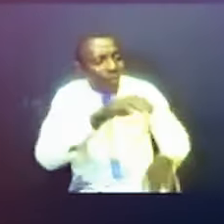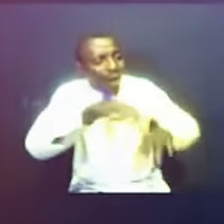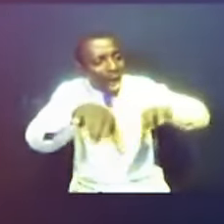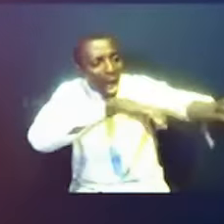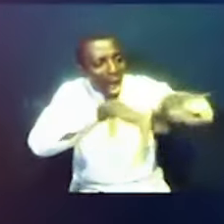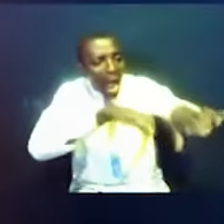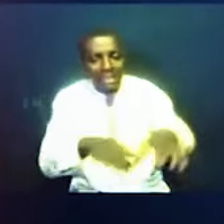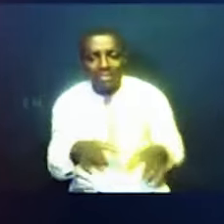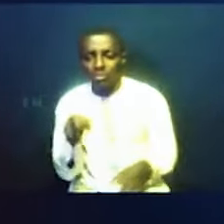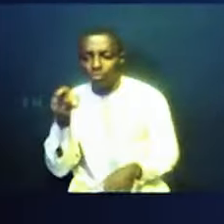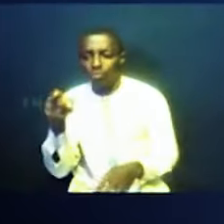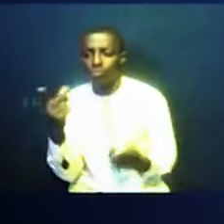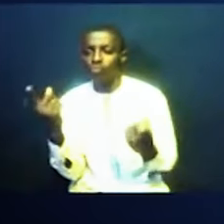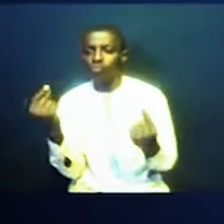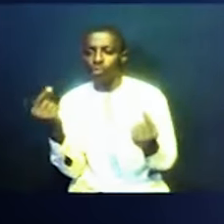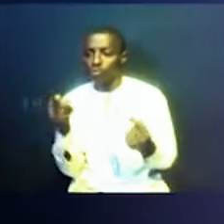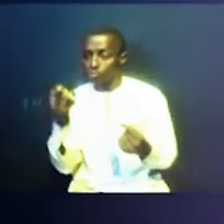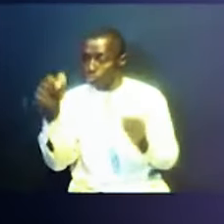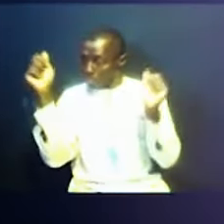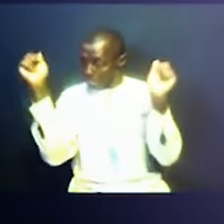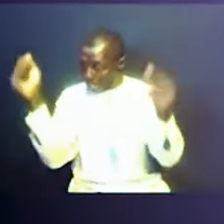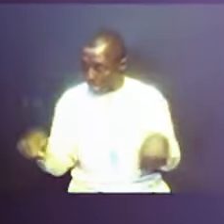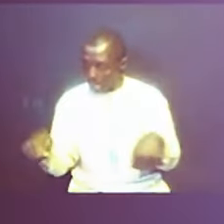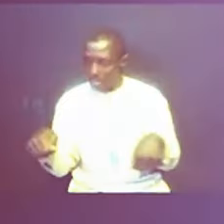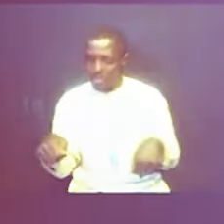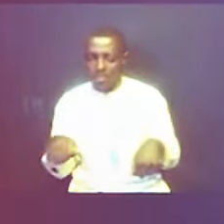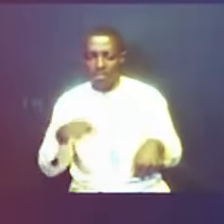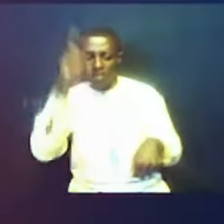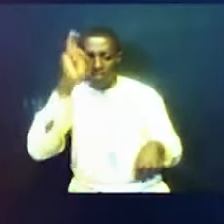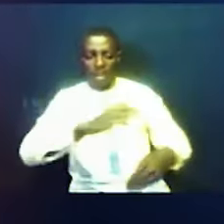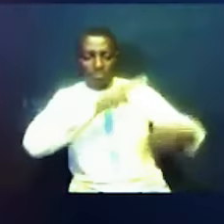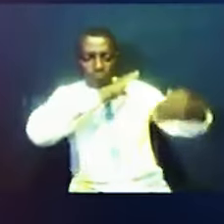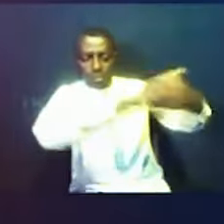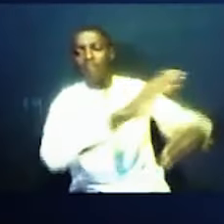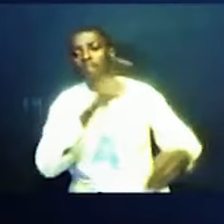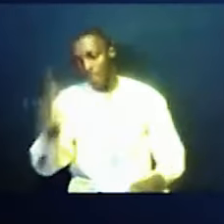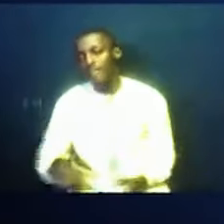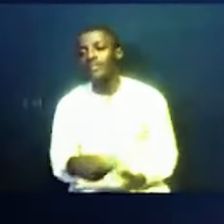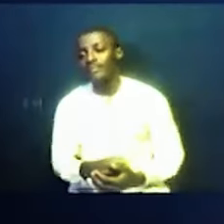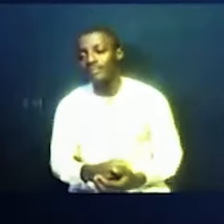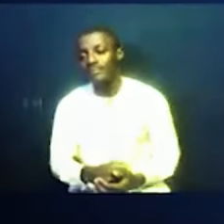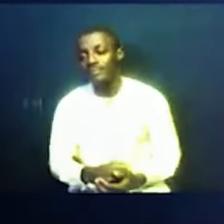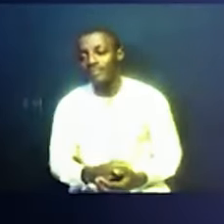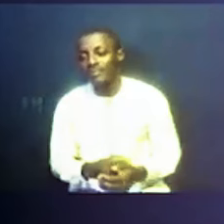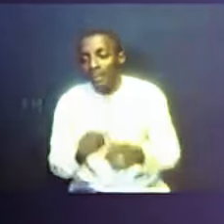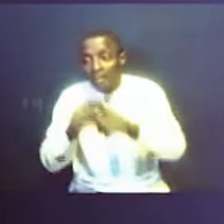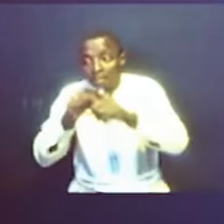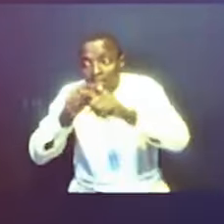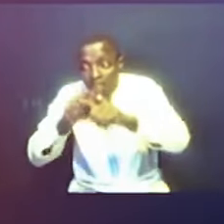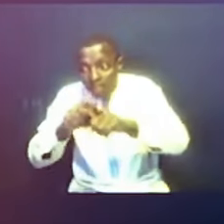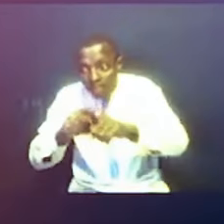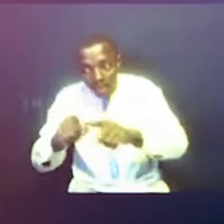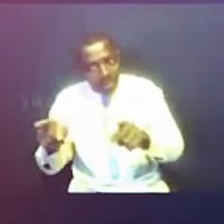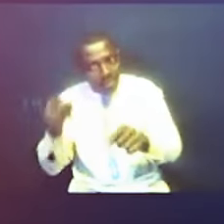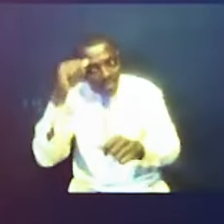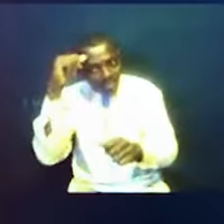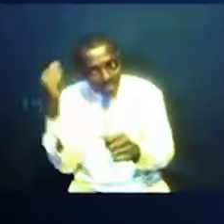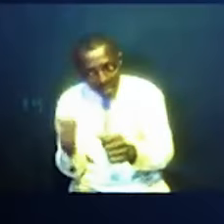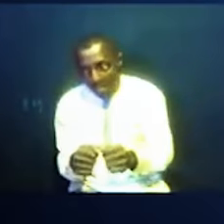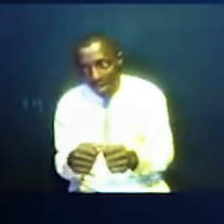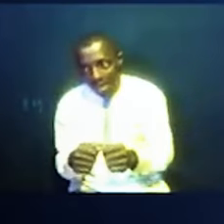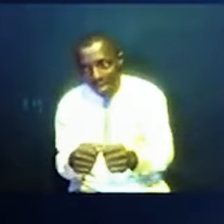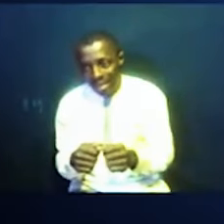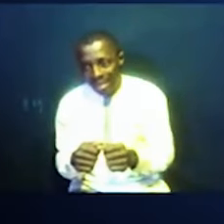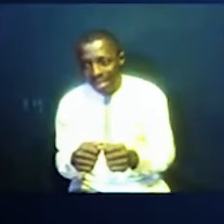it is in your power, and do it. But remember that